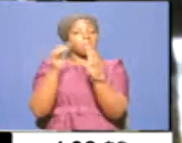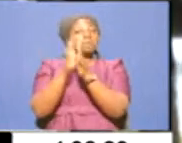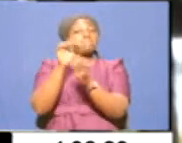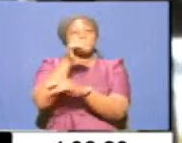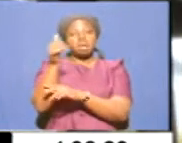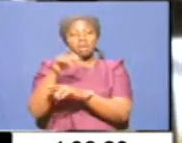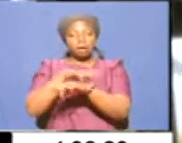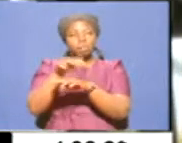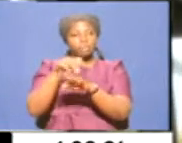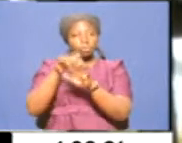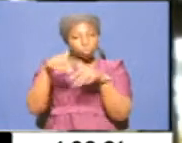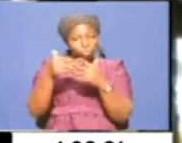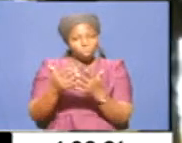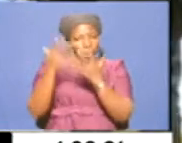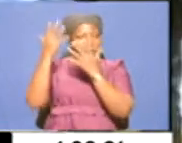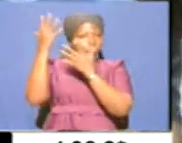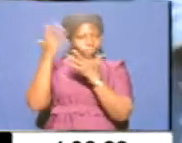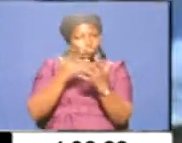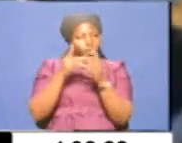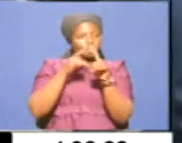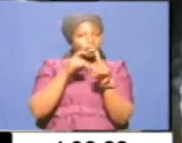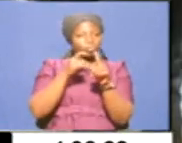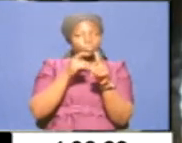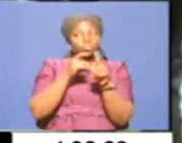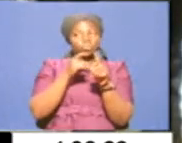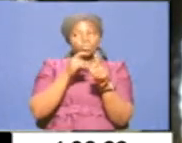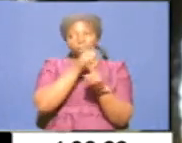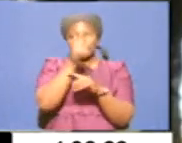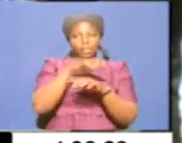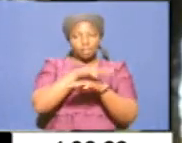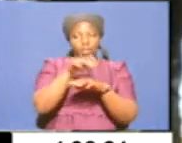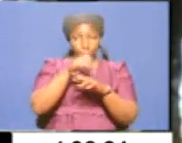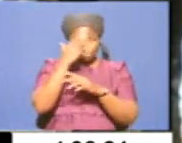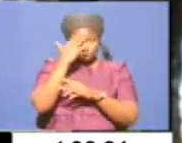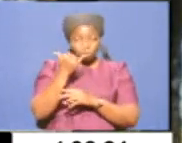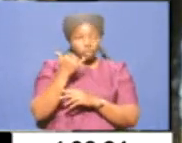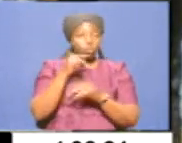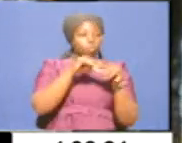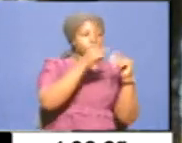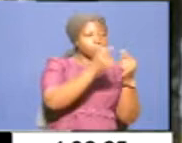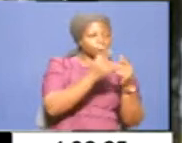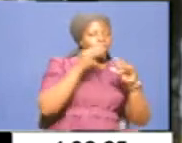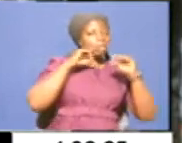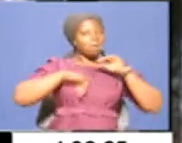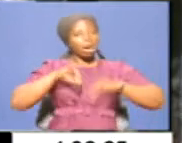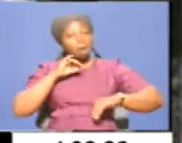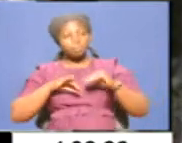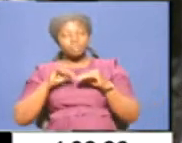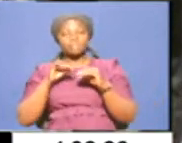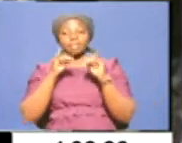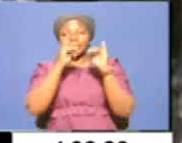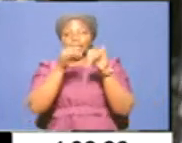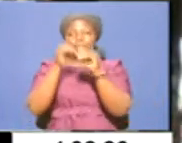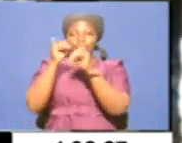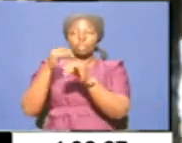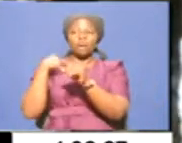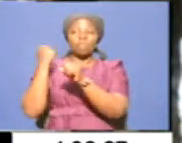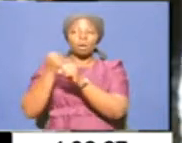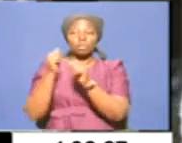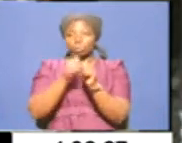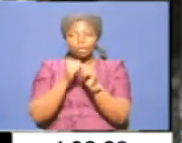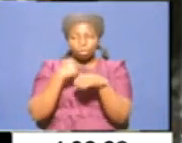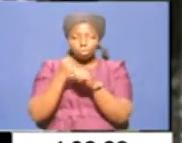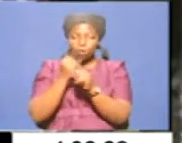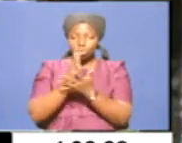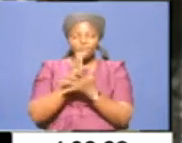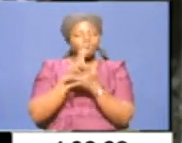other nations is that the cartels and corrupt officials have actually joined forces to ensure that farm inputs are extremely